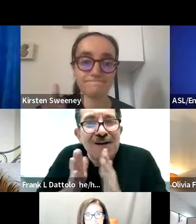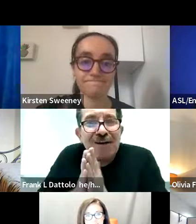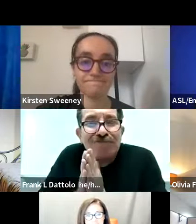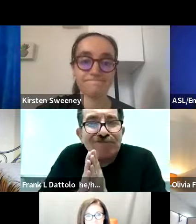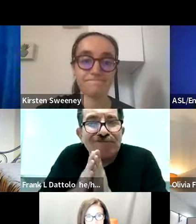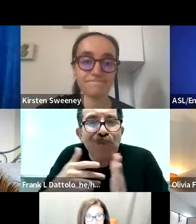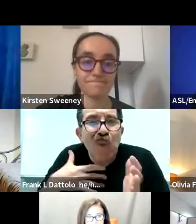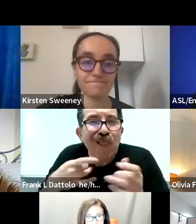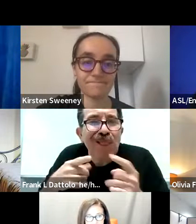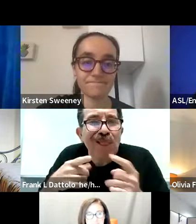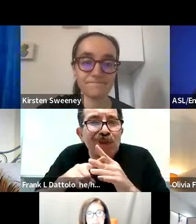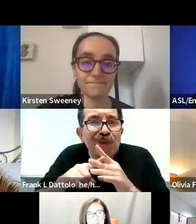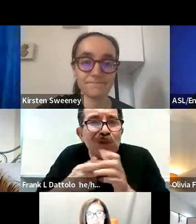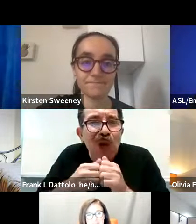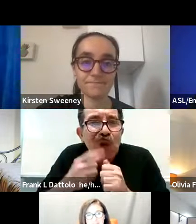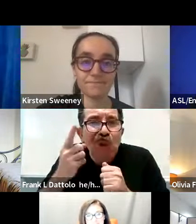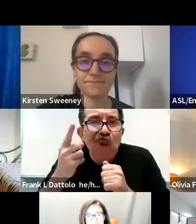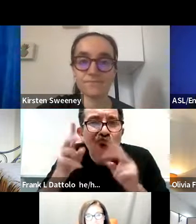This is Frank.